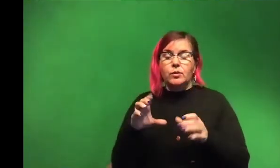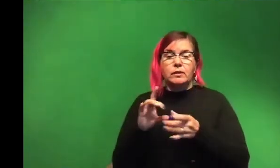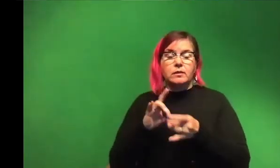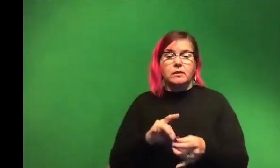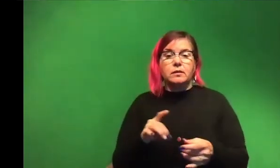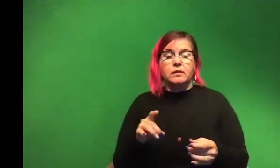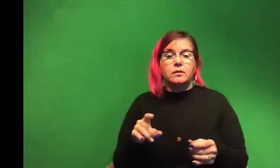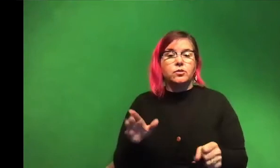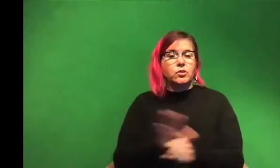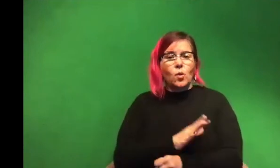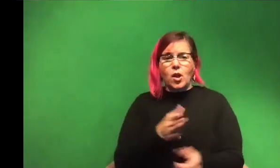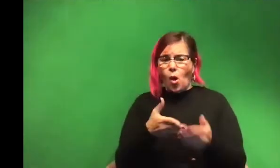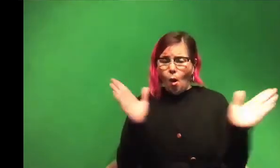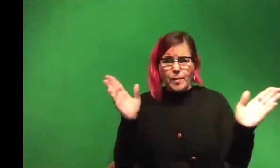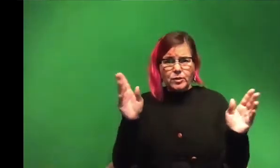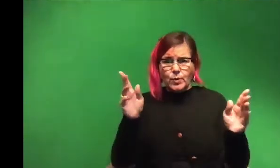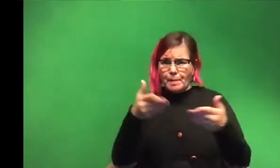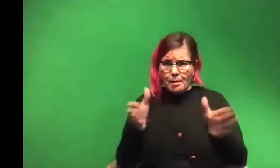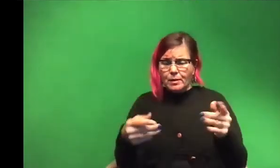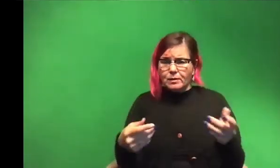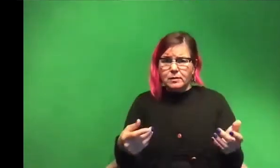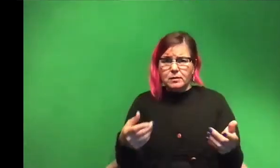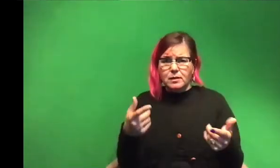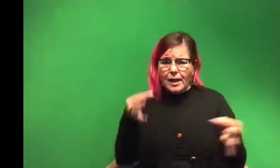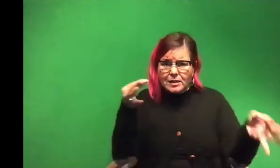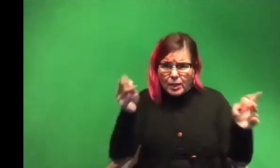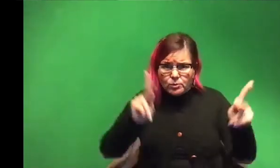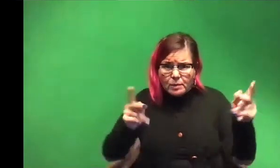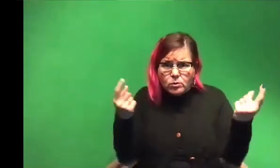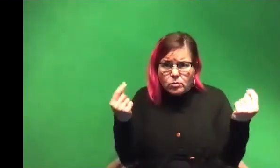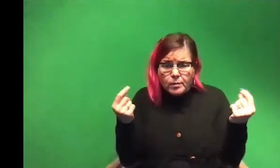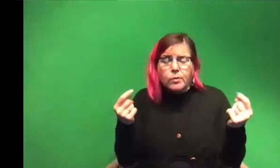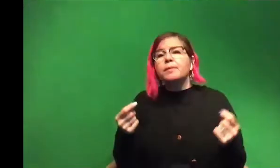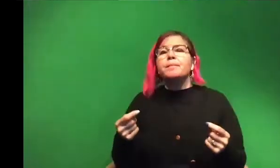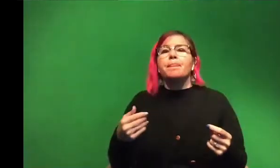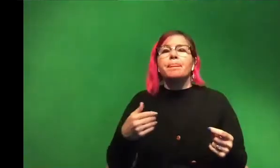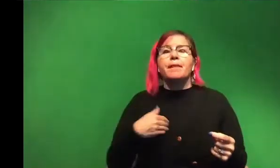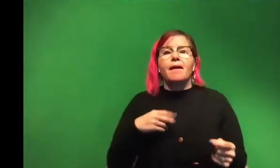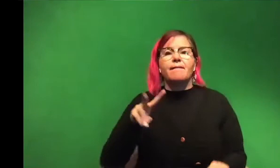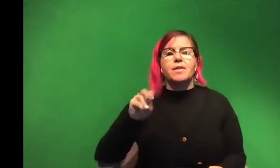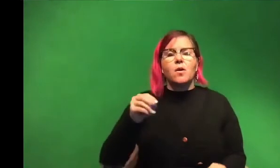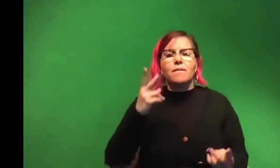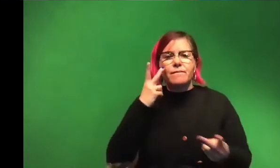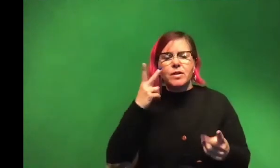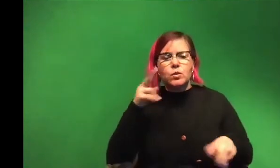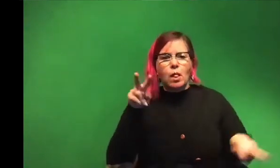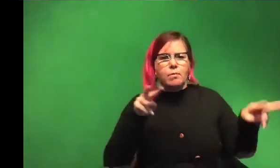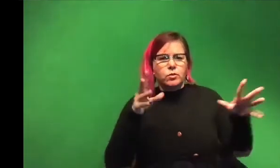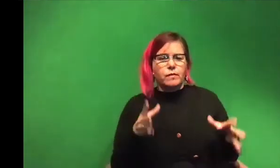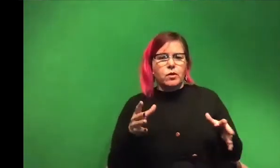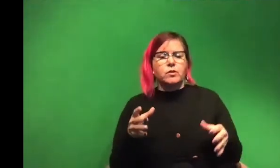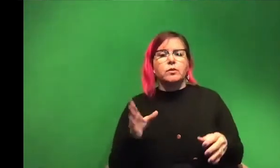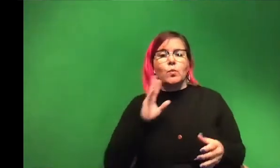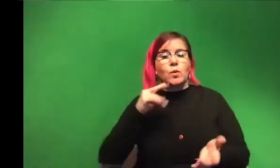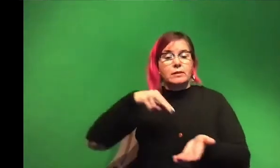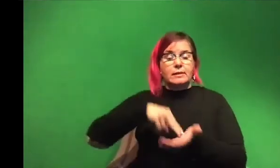completely open to citizens. Like I explain to people what I'm doing. We actually have VOs or visual observers. who Uh-huh. will stand